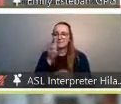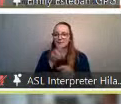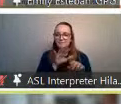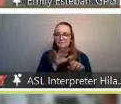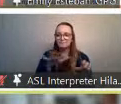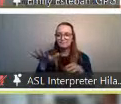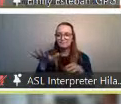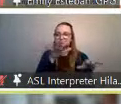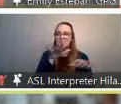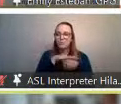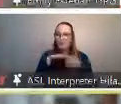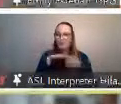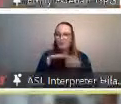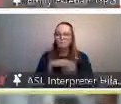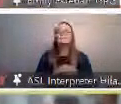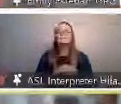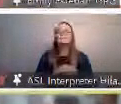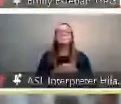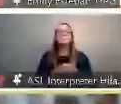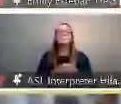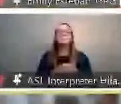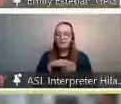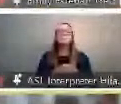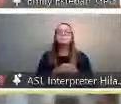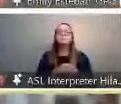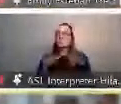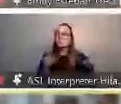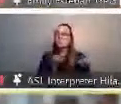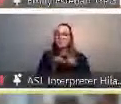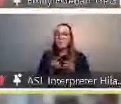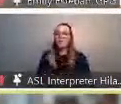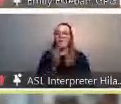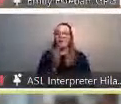also asked some clarifying questions about the work group's charge,